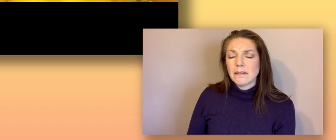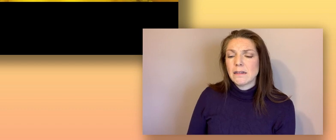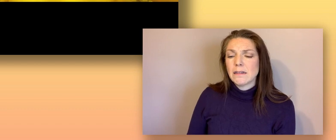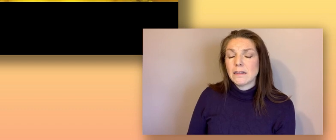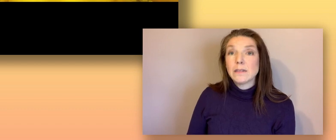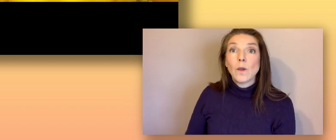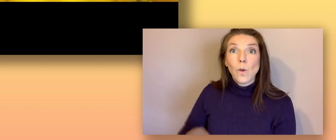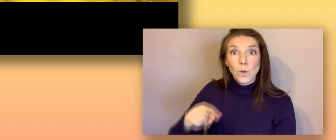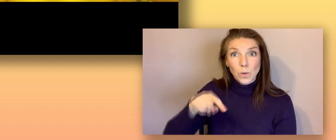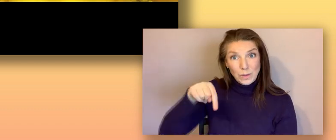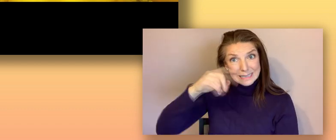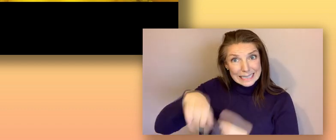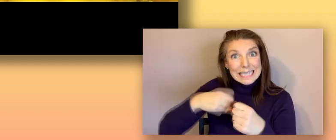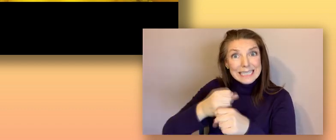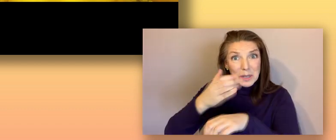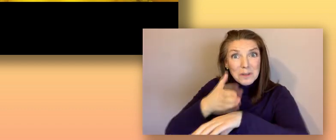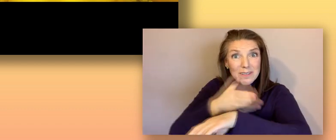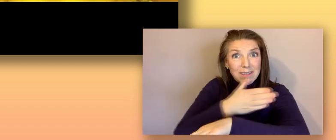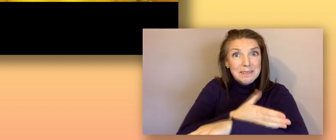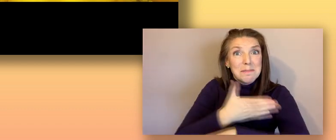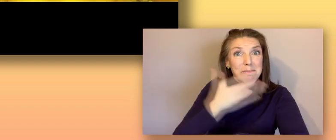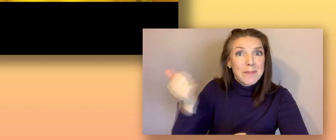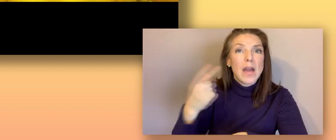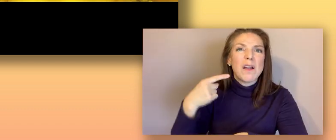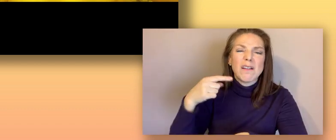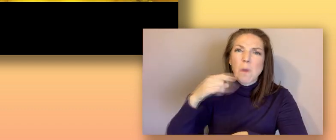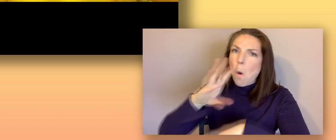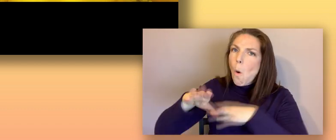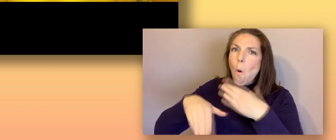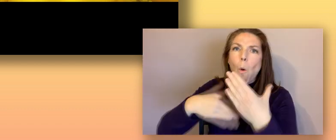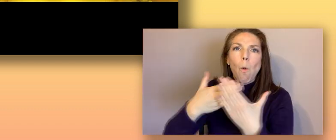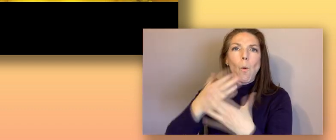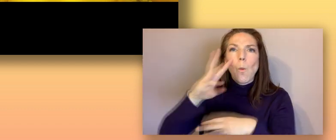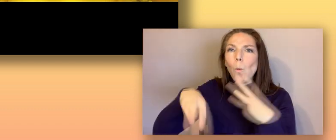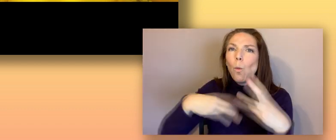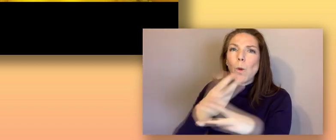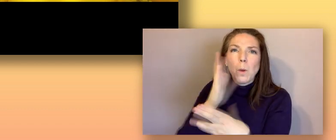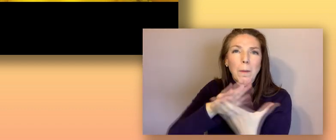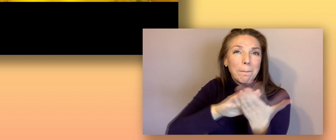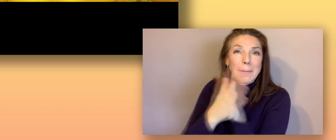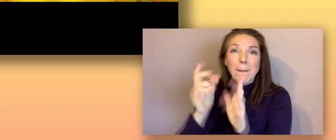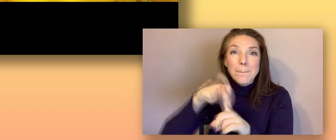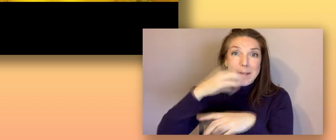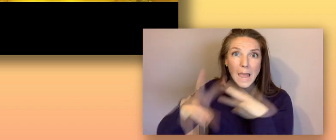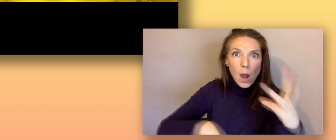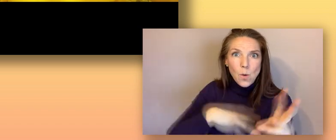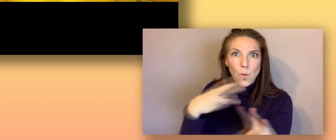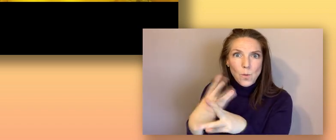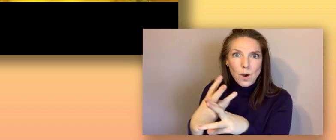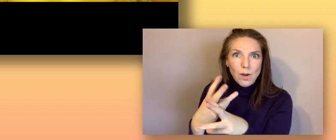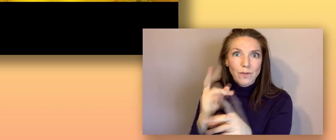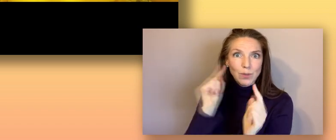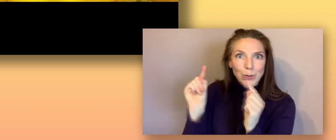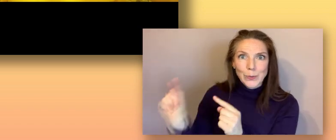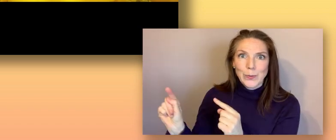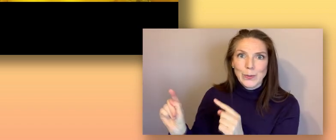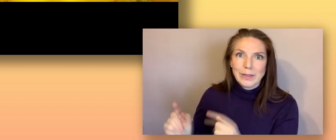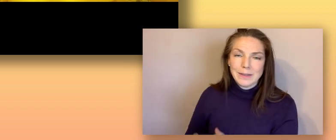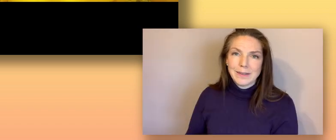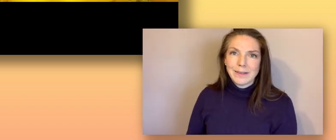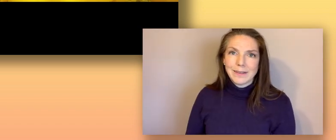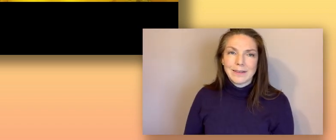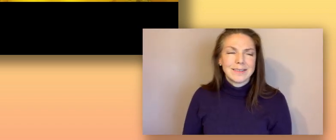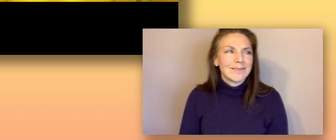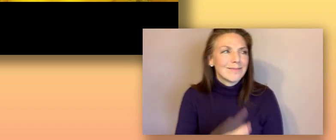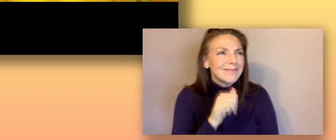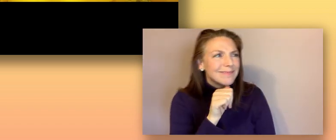When this year gets okay again, I'll make the whole wide world a banana world, just for you.